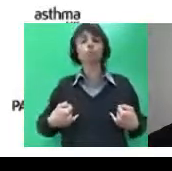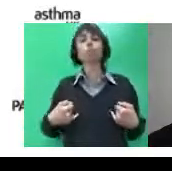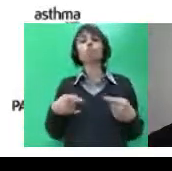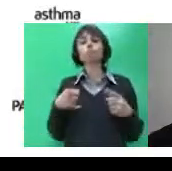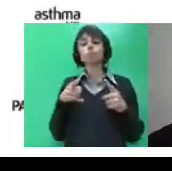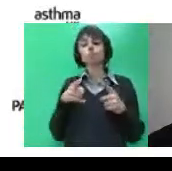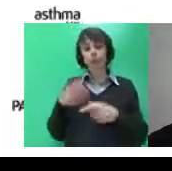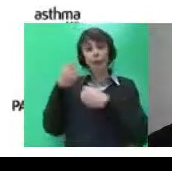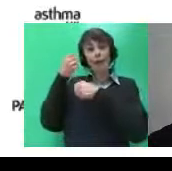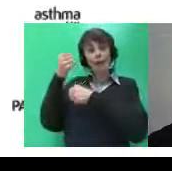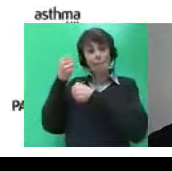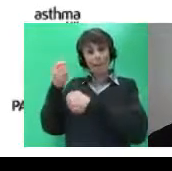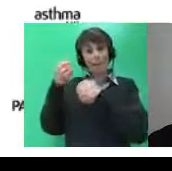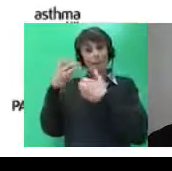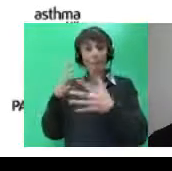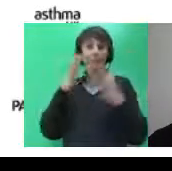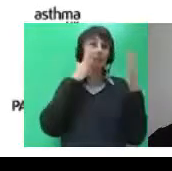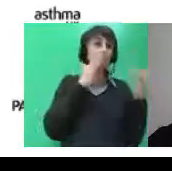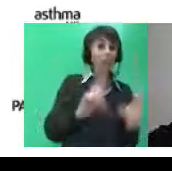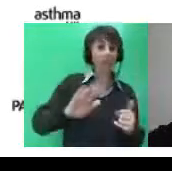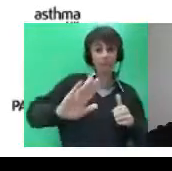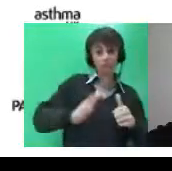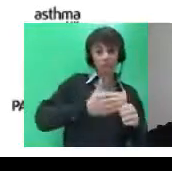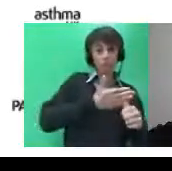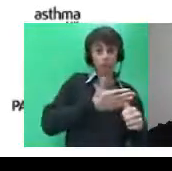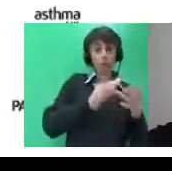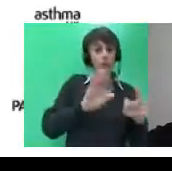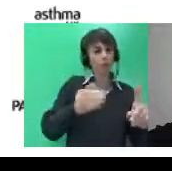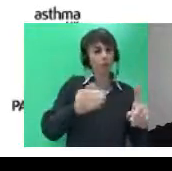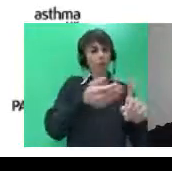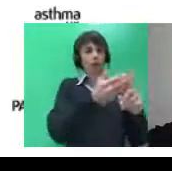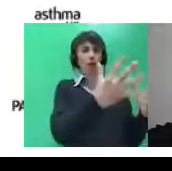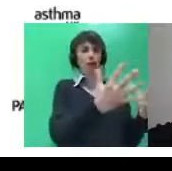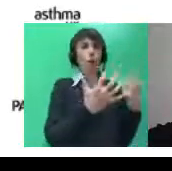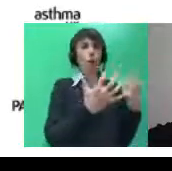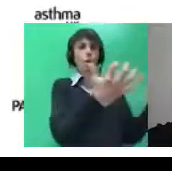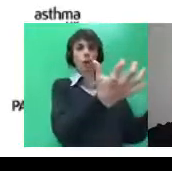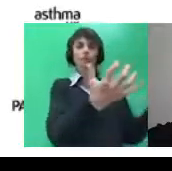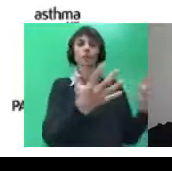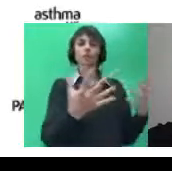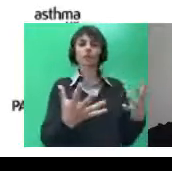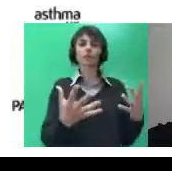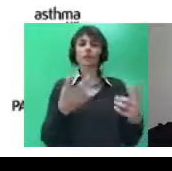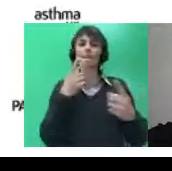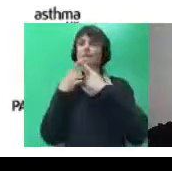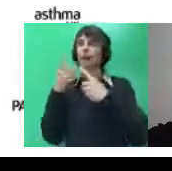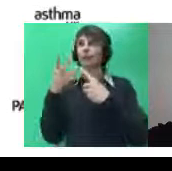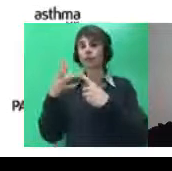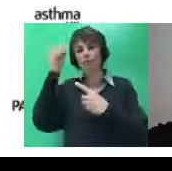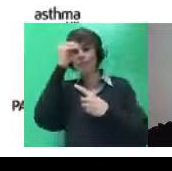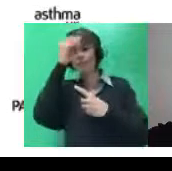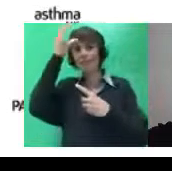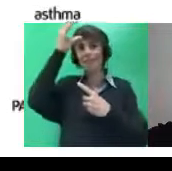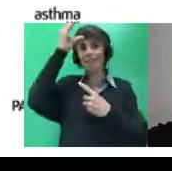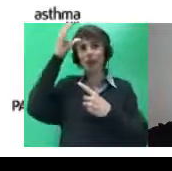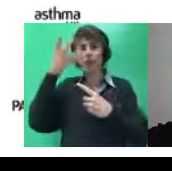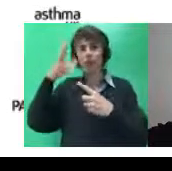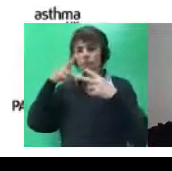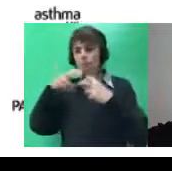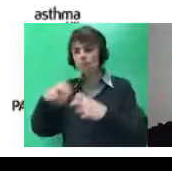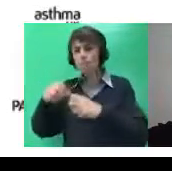extensively with the target audience using sources of research and insight, because it was so important to the group that the campaign